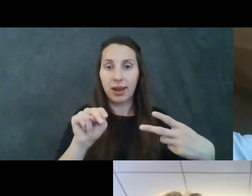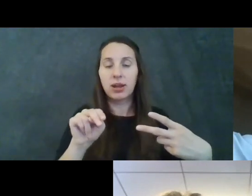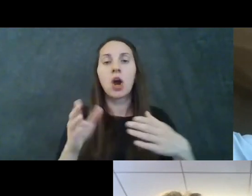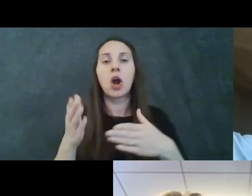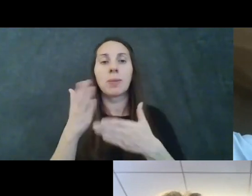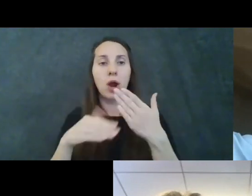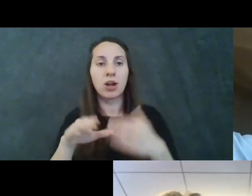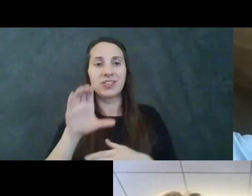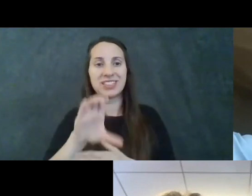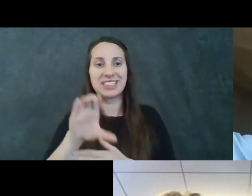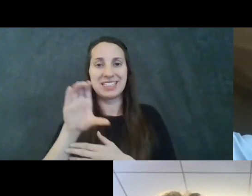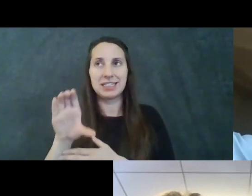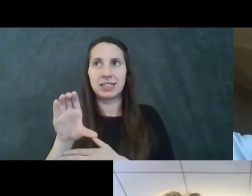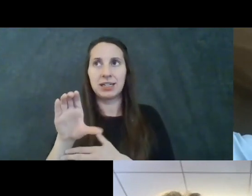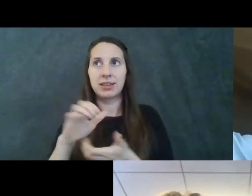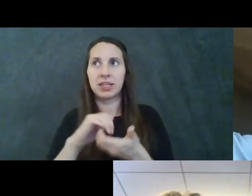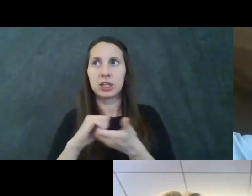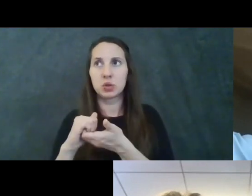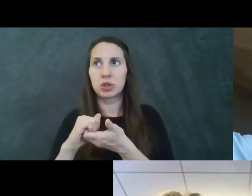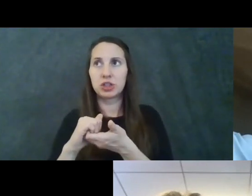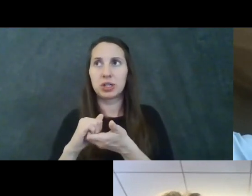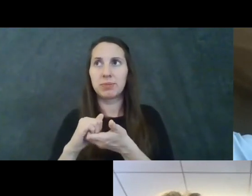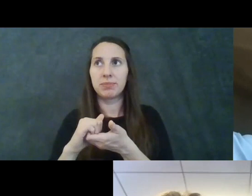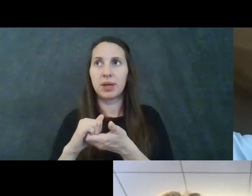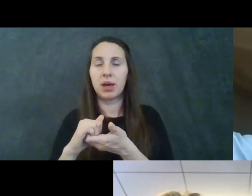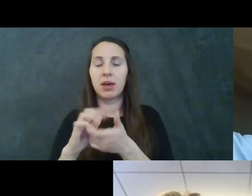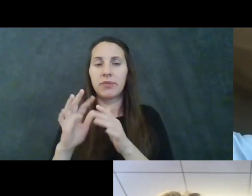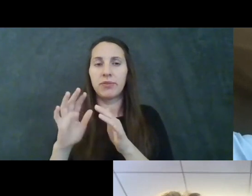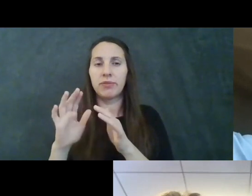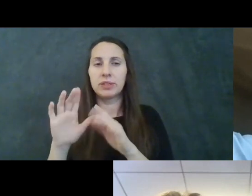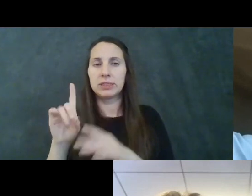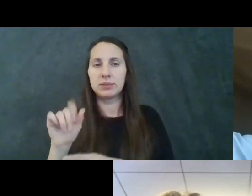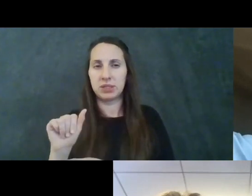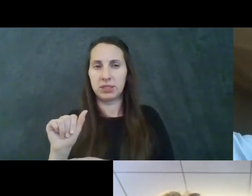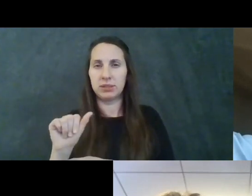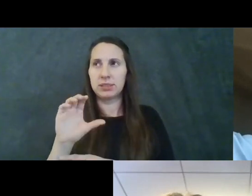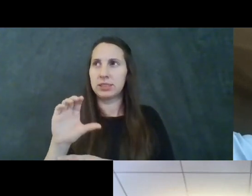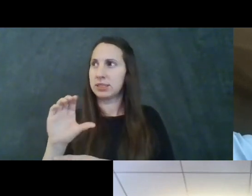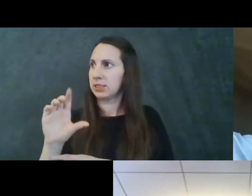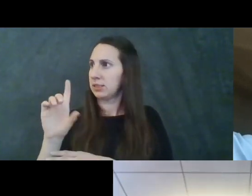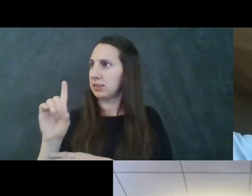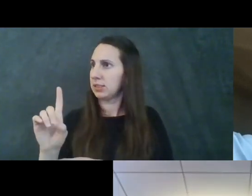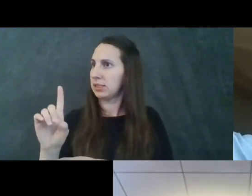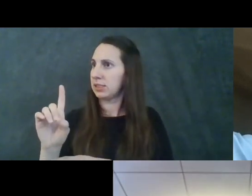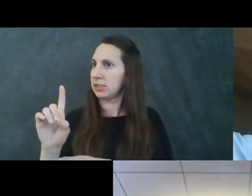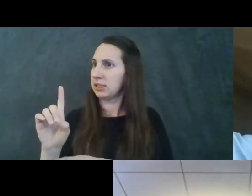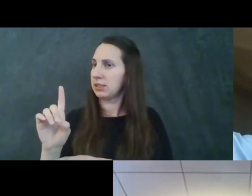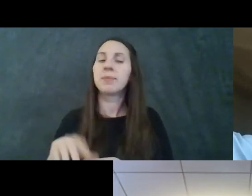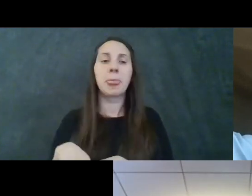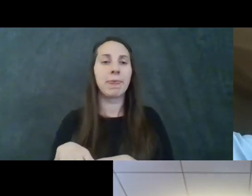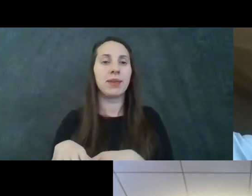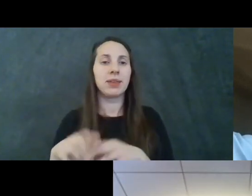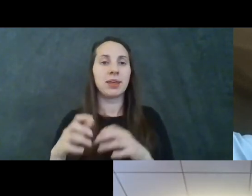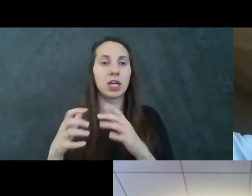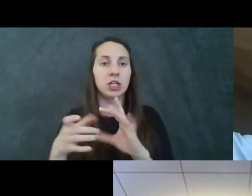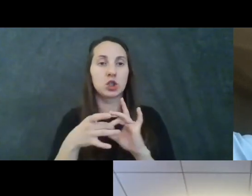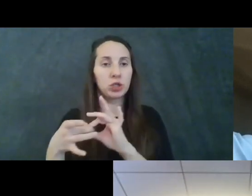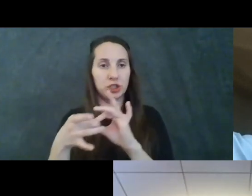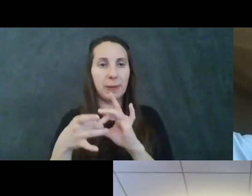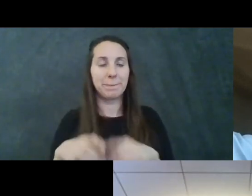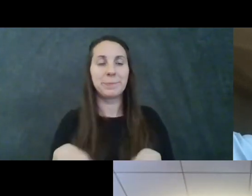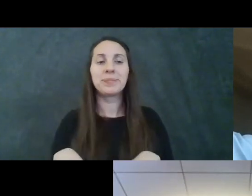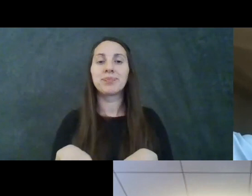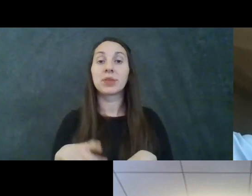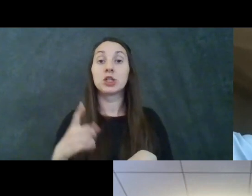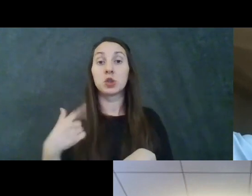with Disabilities. And so there's a very large group of disability organizations, many of who have affiliates at the local level.